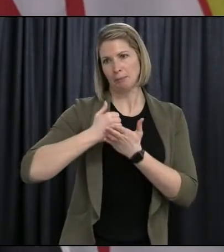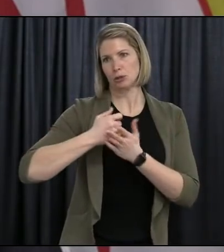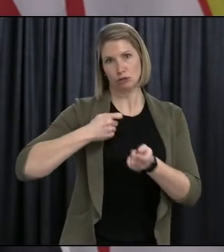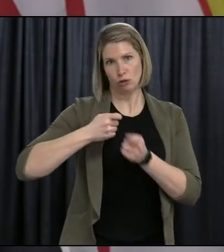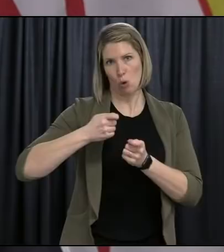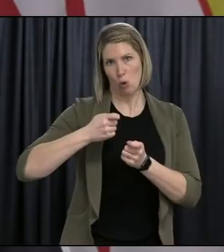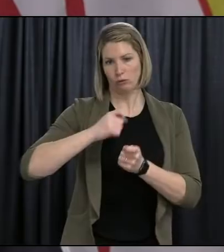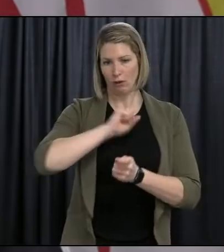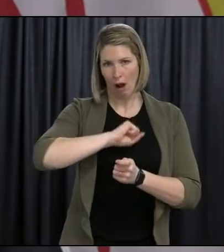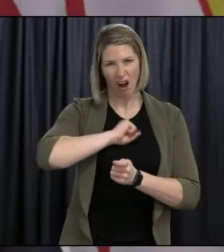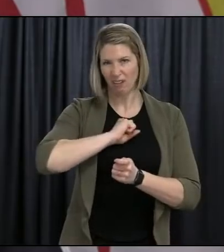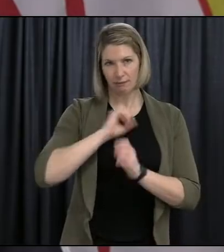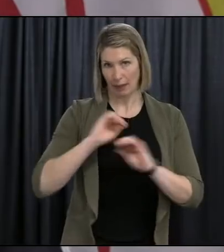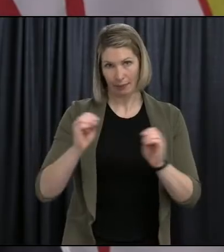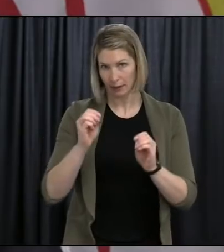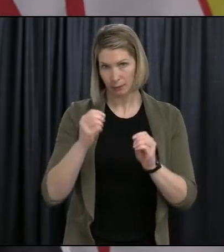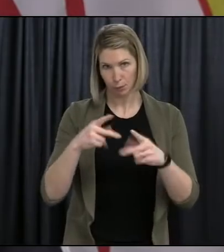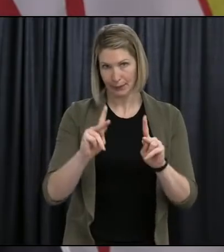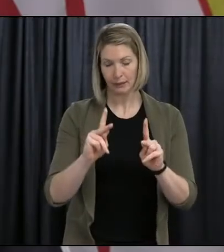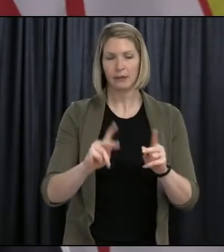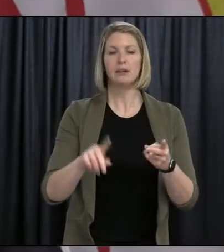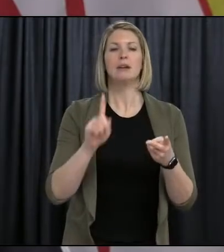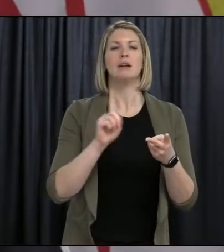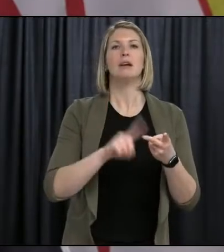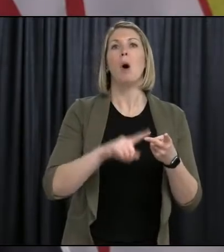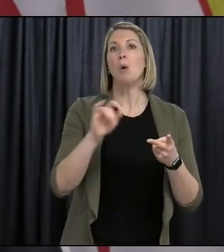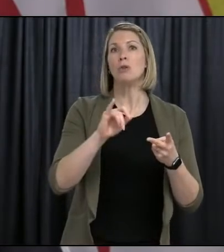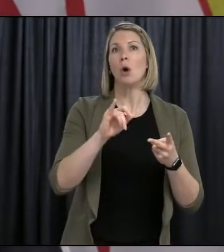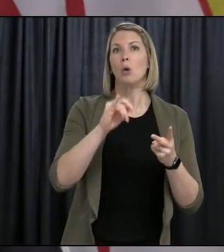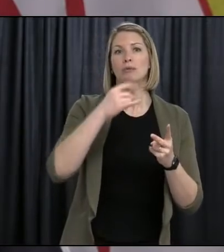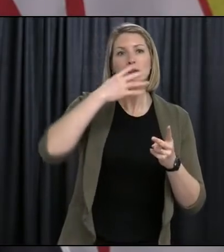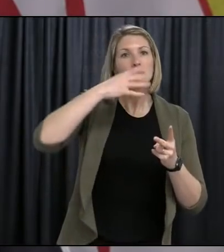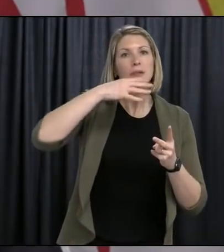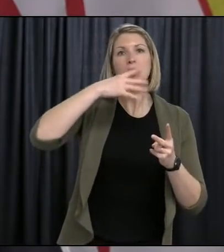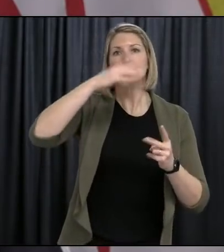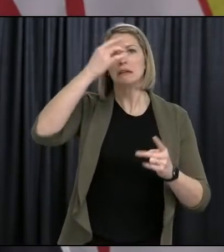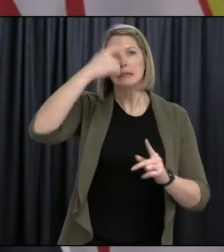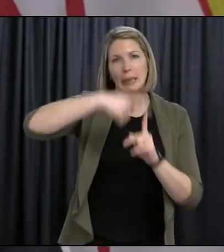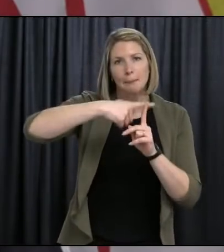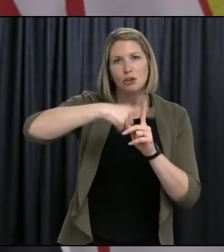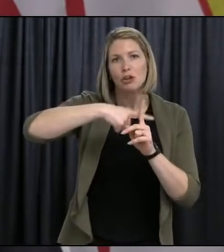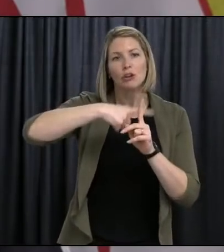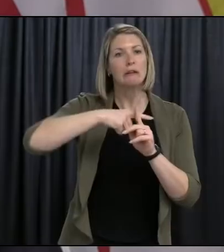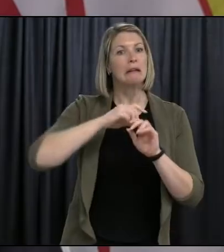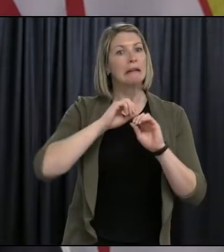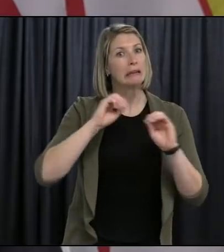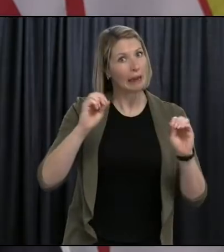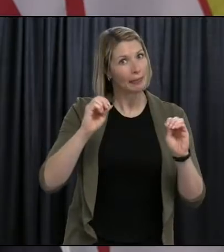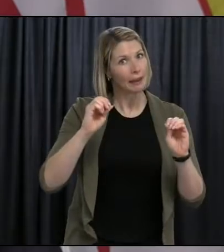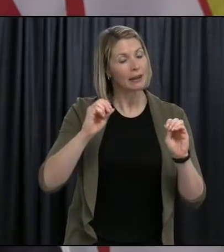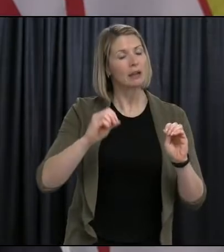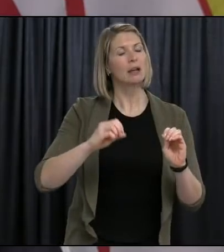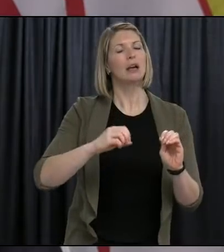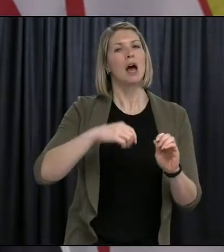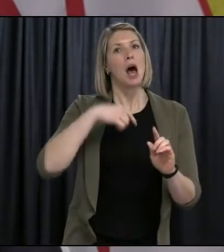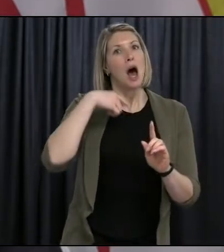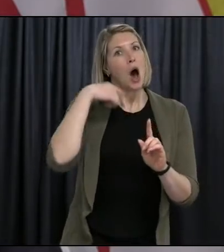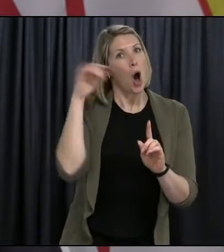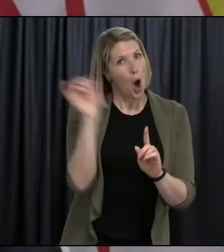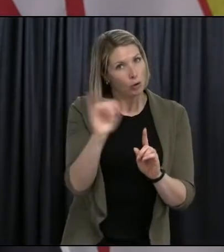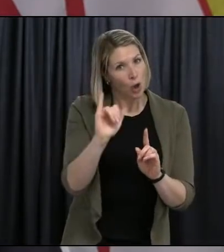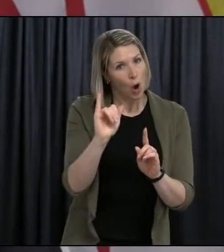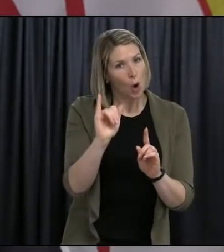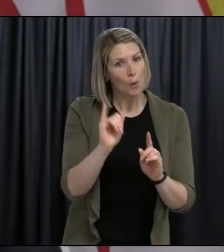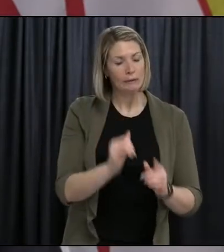And then it has to be at least 10 days since the onset of your symptoms. So if it has been